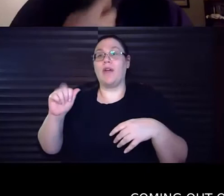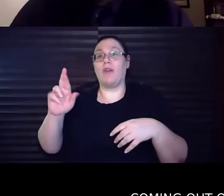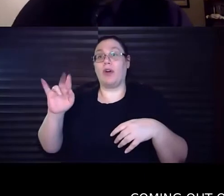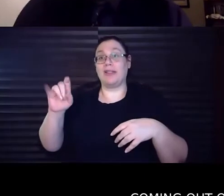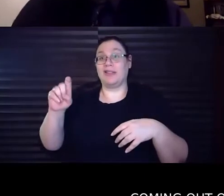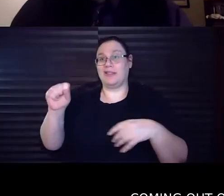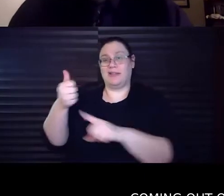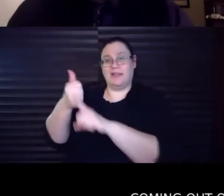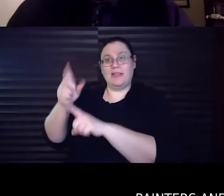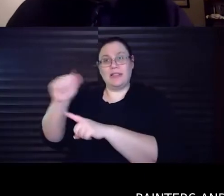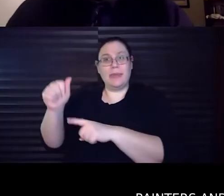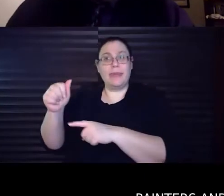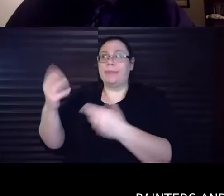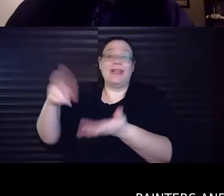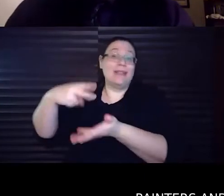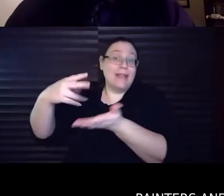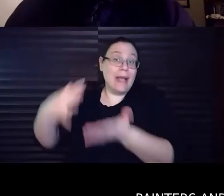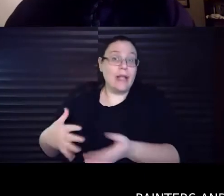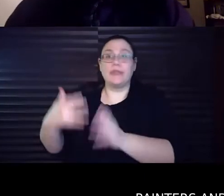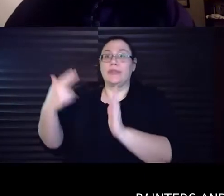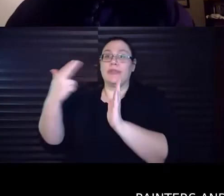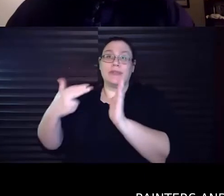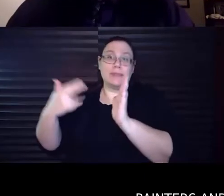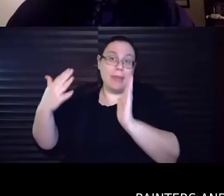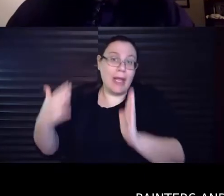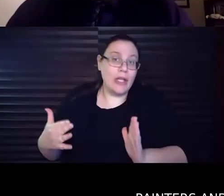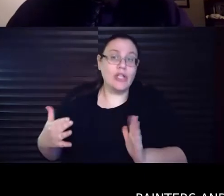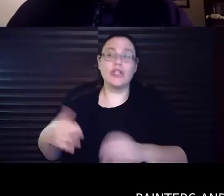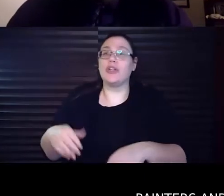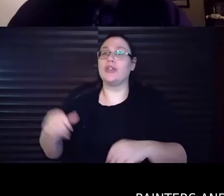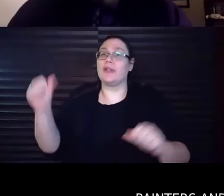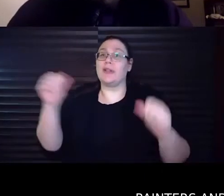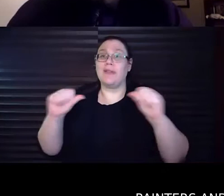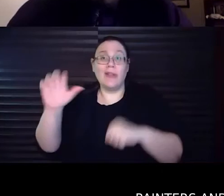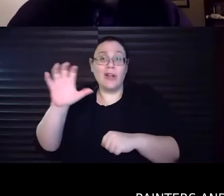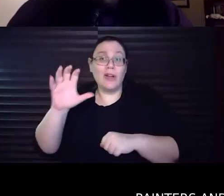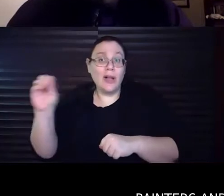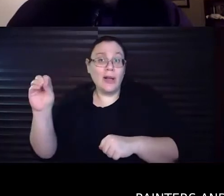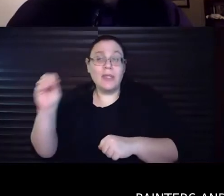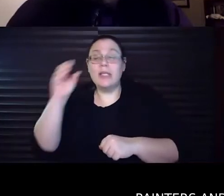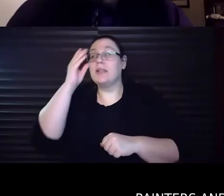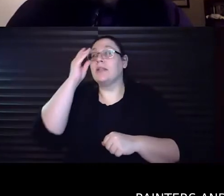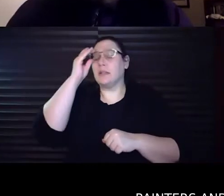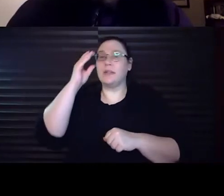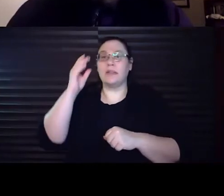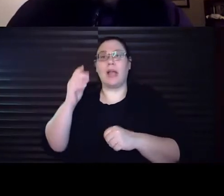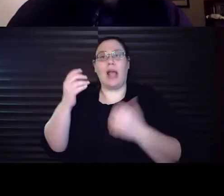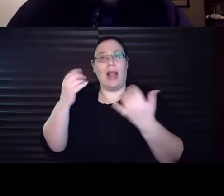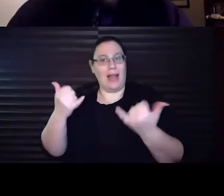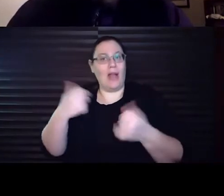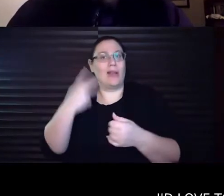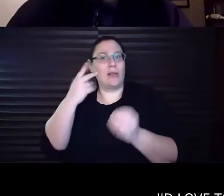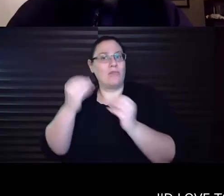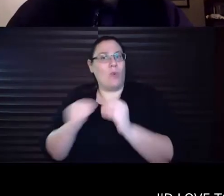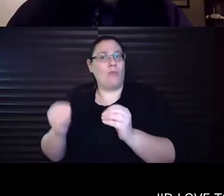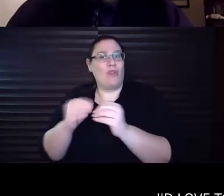disabilities, so dancers and painters and theater companies, and I'm seeing more of that kind of